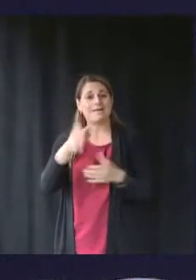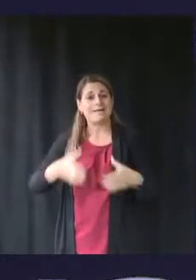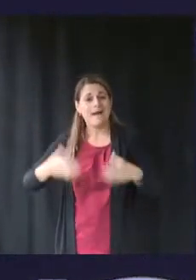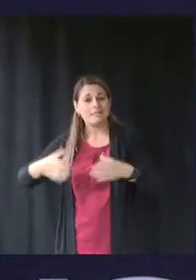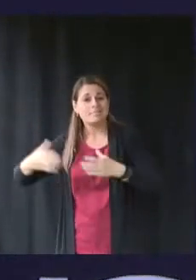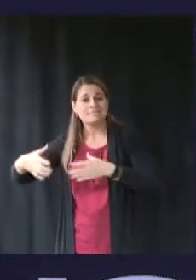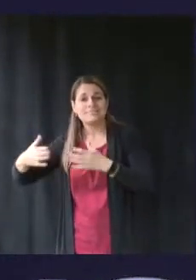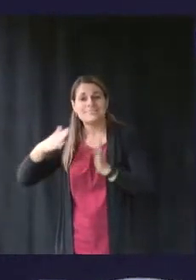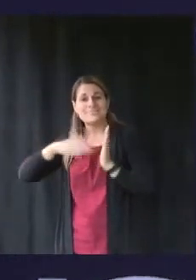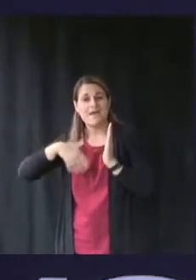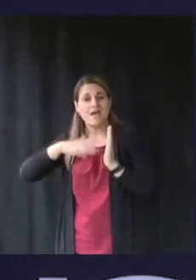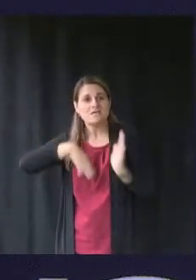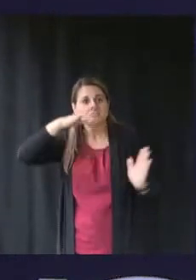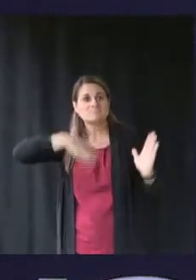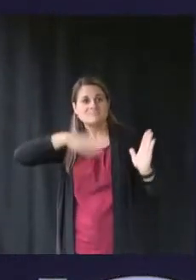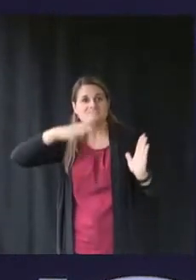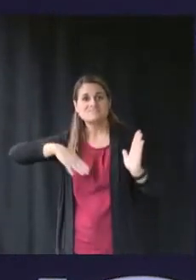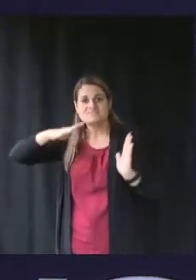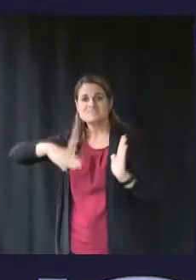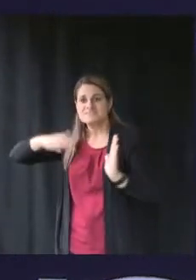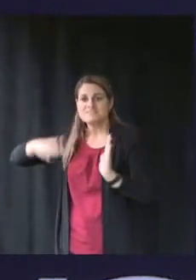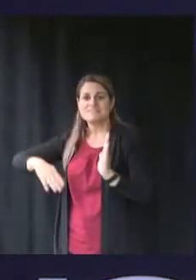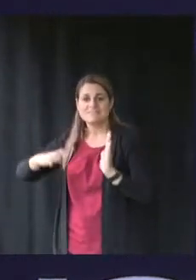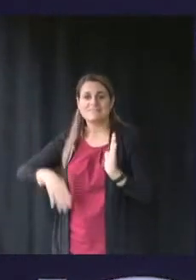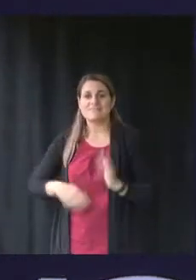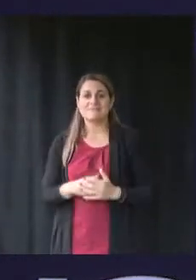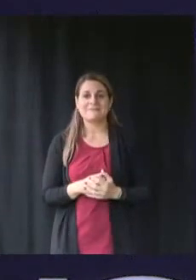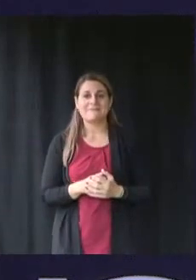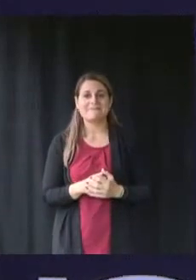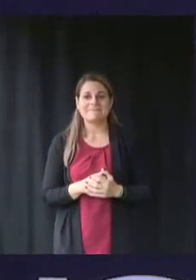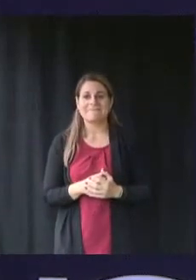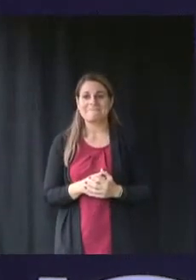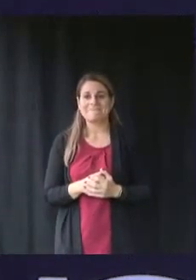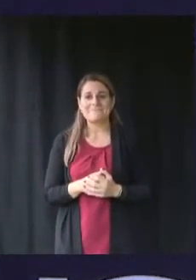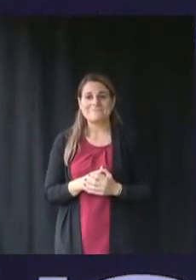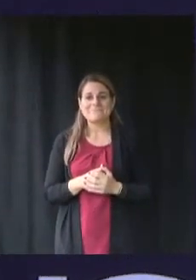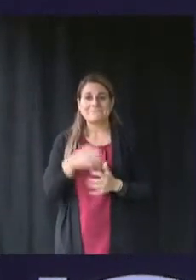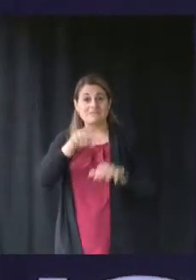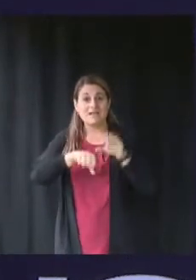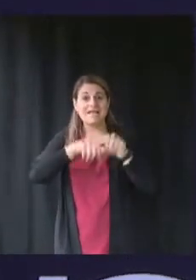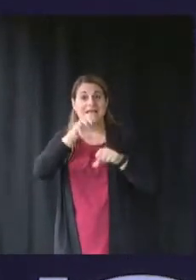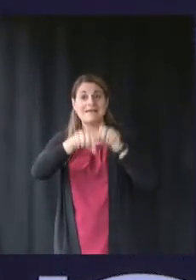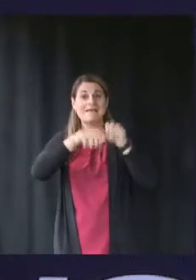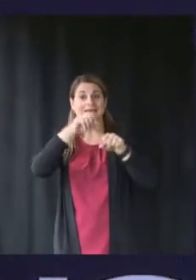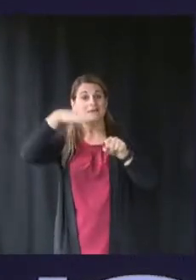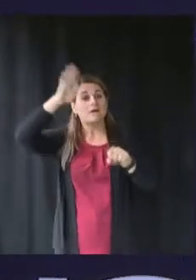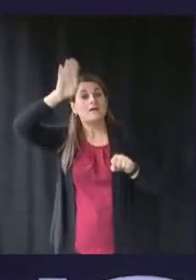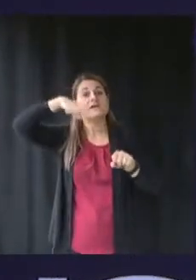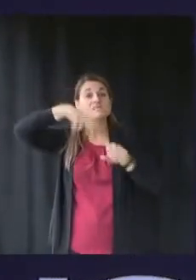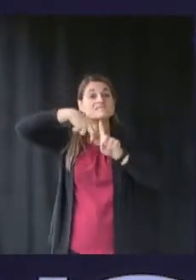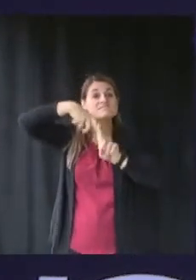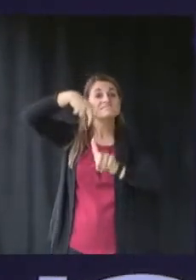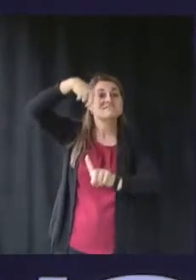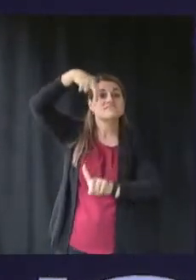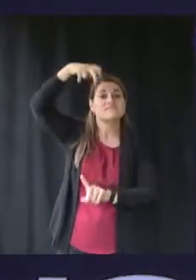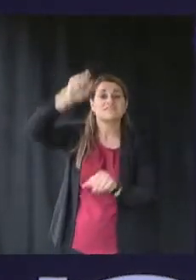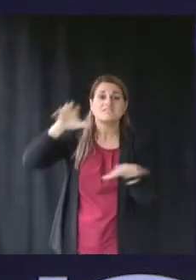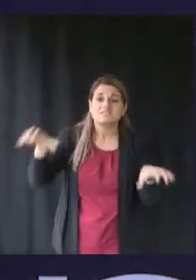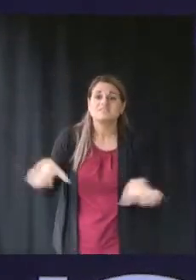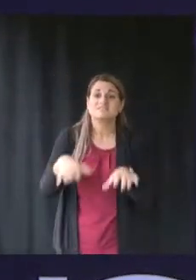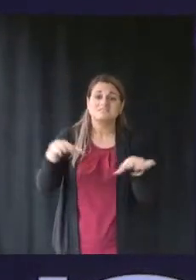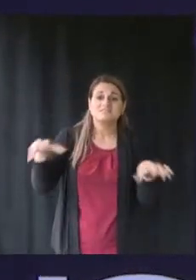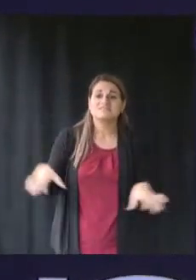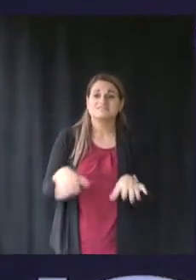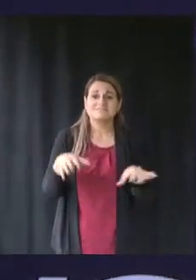as well. And I'm up on a 8-foot ladder painting the crown